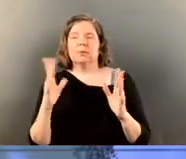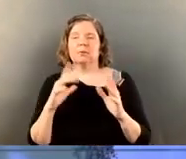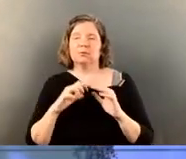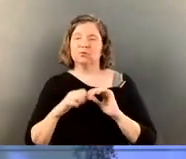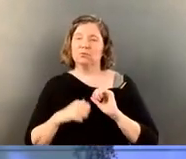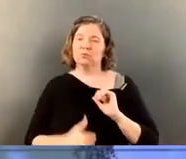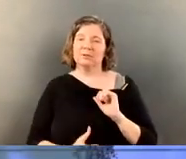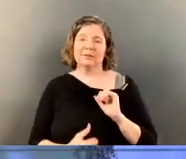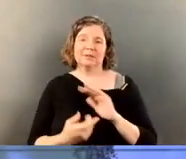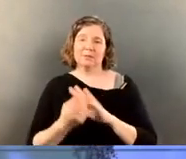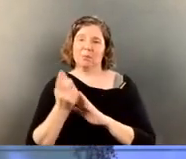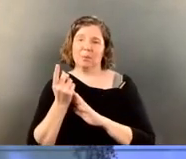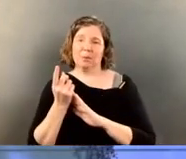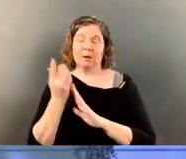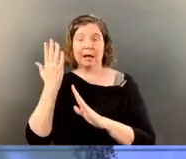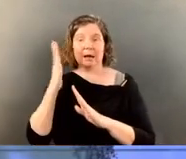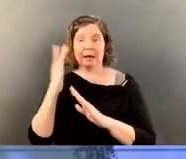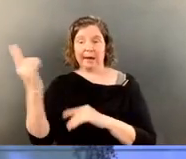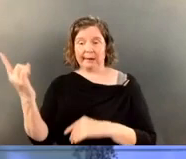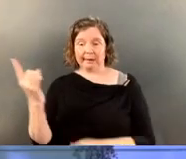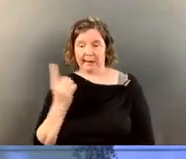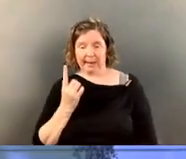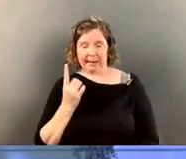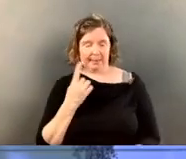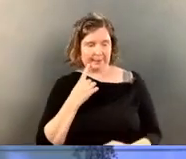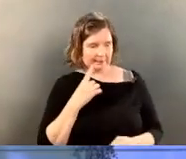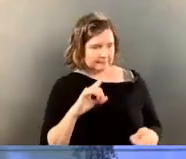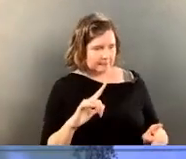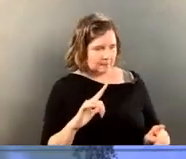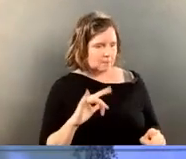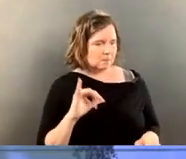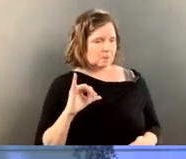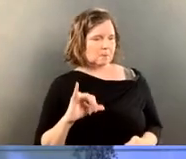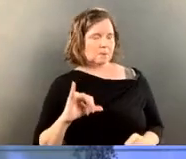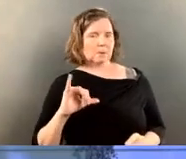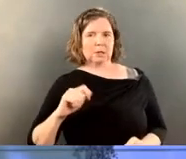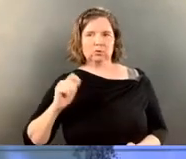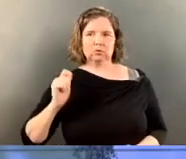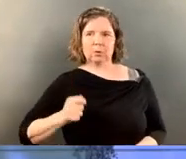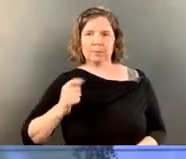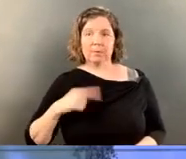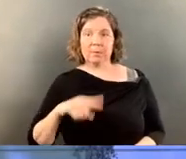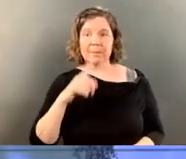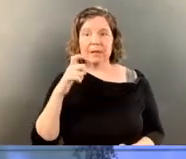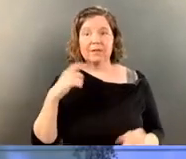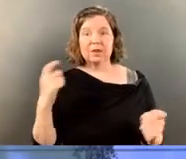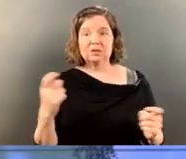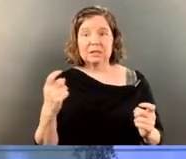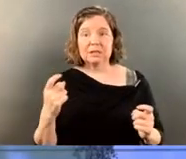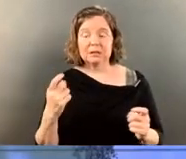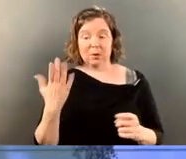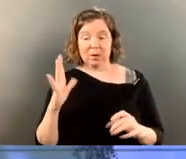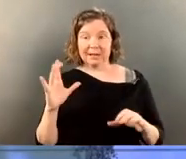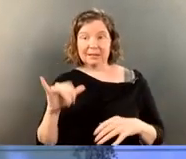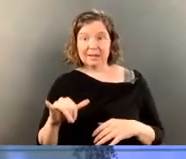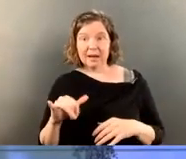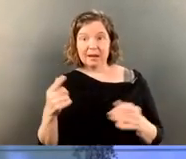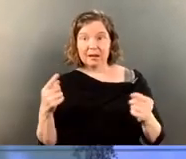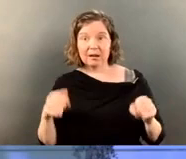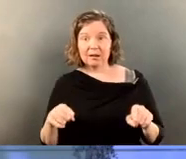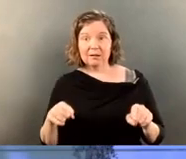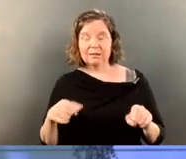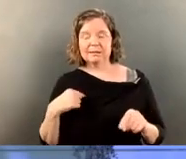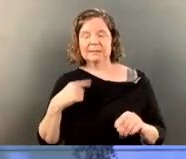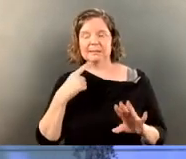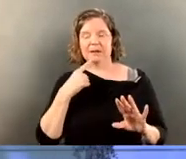grievous moment. And God came and he pronounced judgment on them because of their sin. And when God did that,